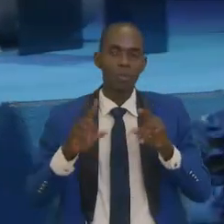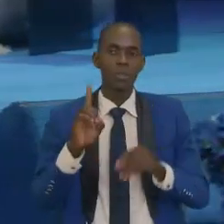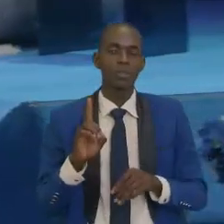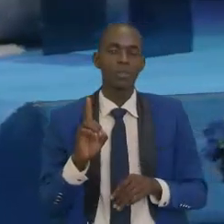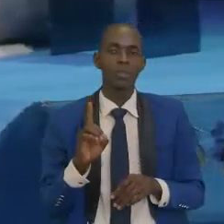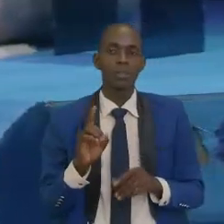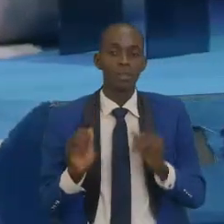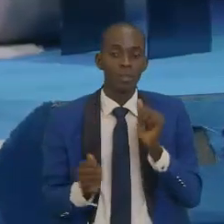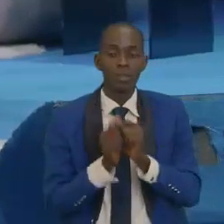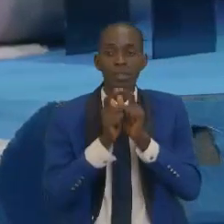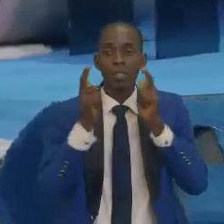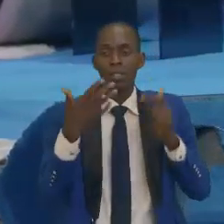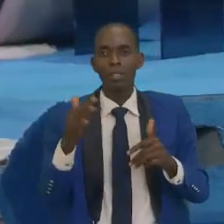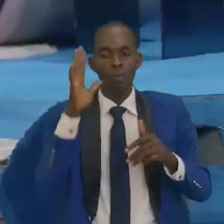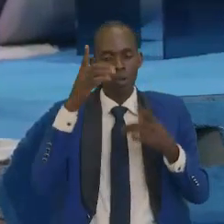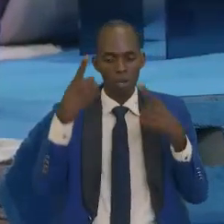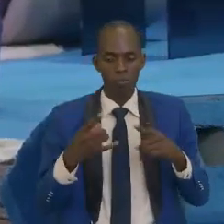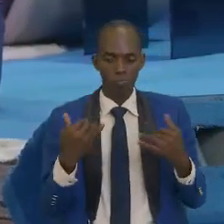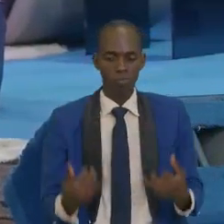Greater things will happen today.